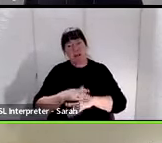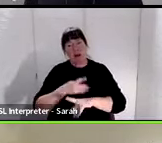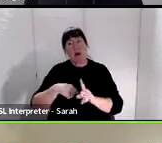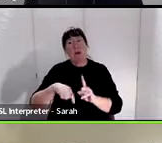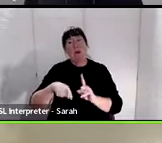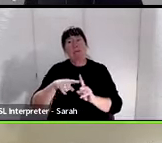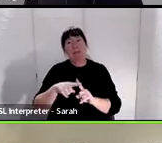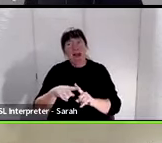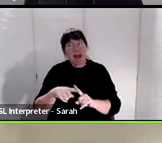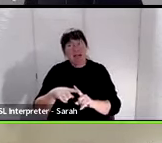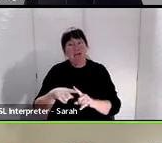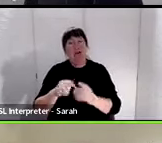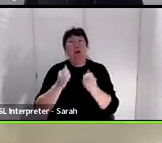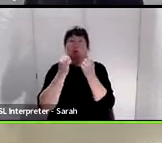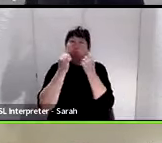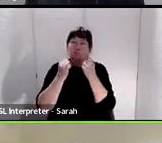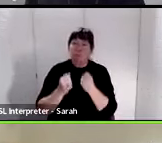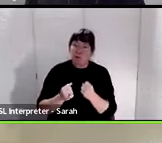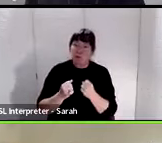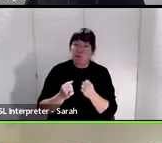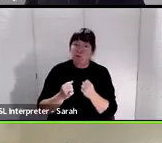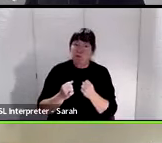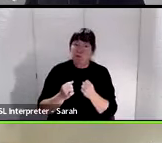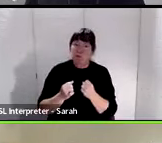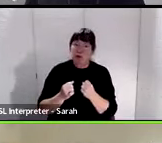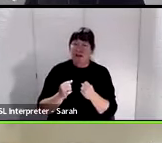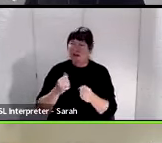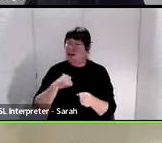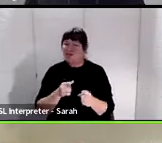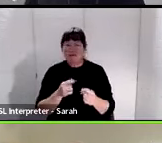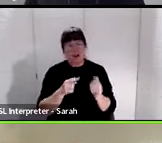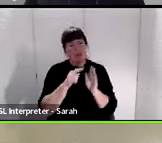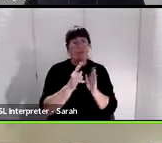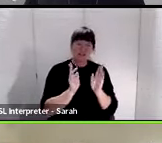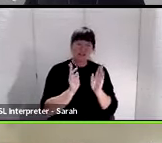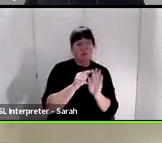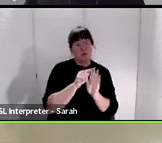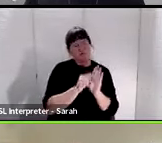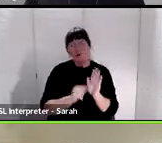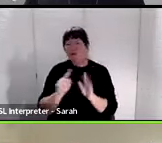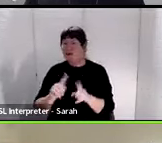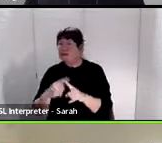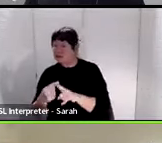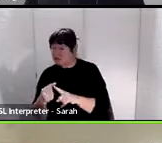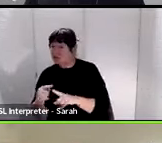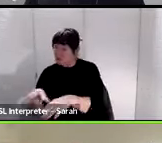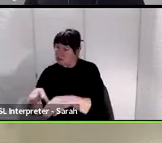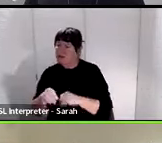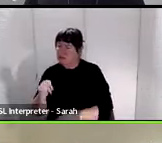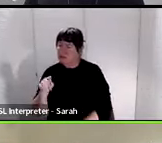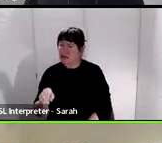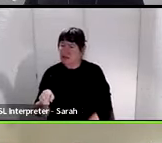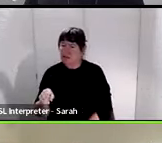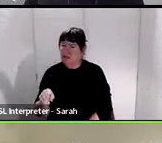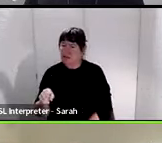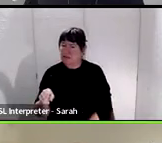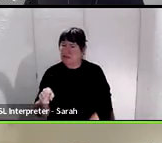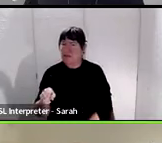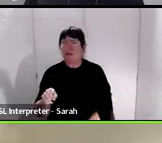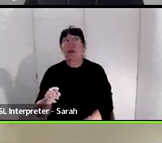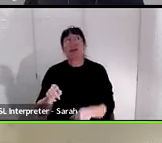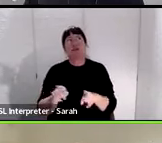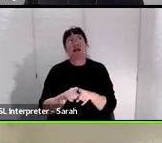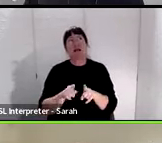taking exceptions seriously, that there's a feedback loop of people's engagement with the system. There